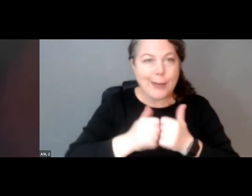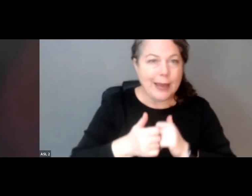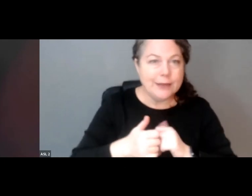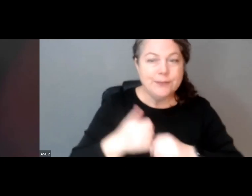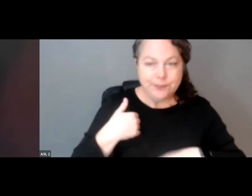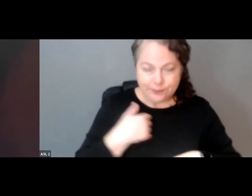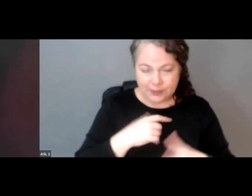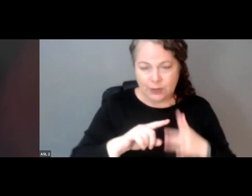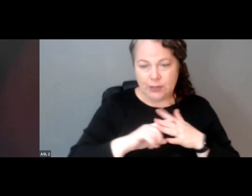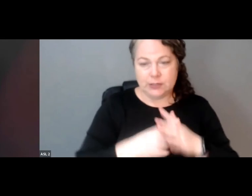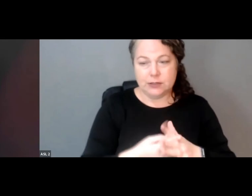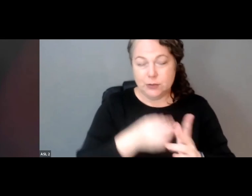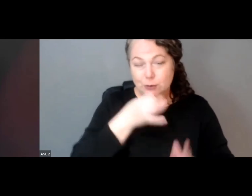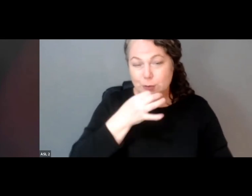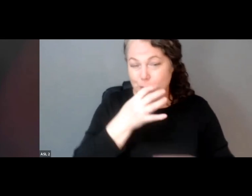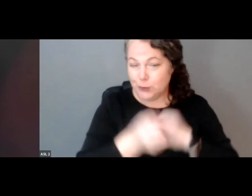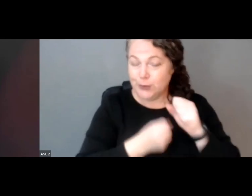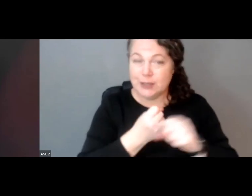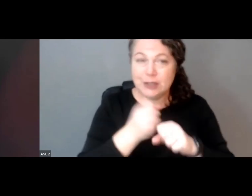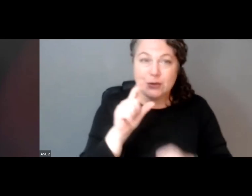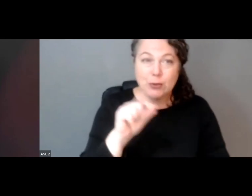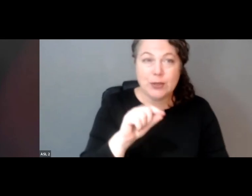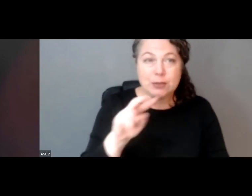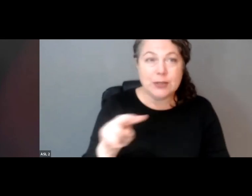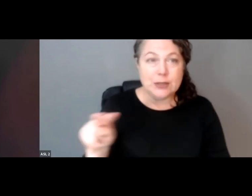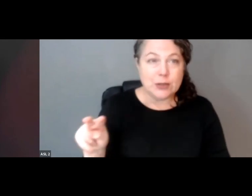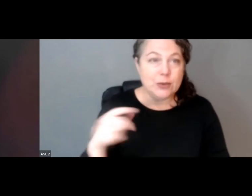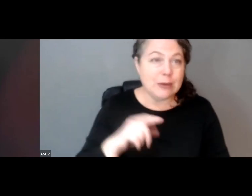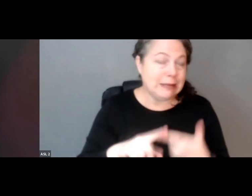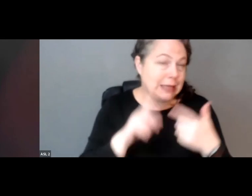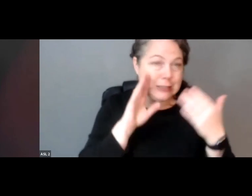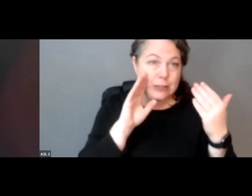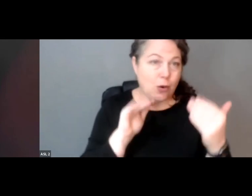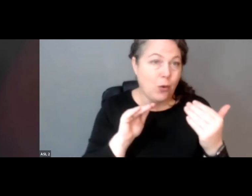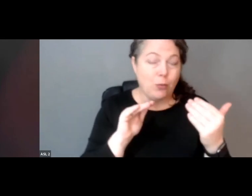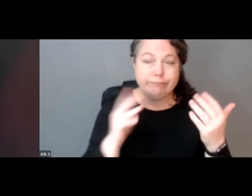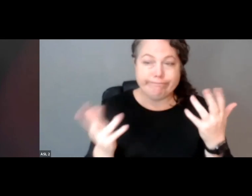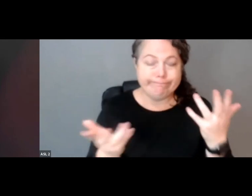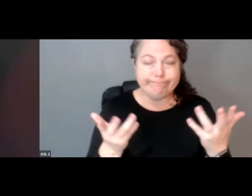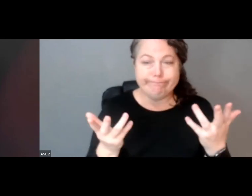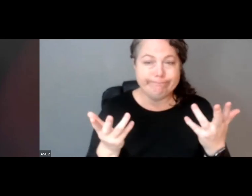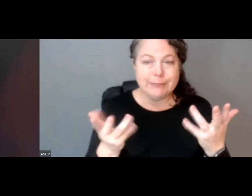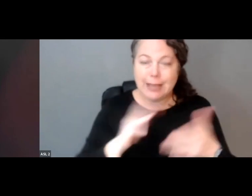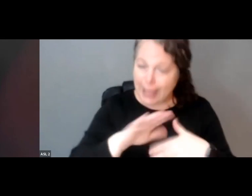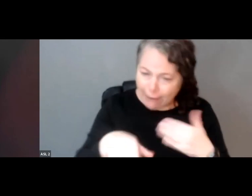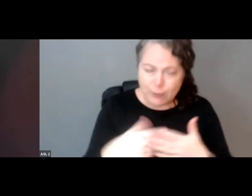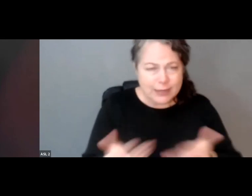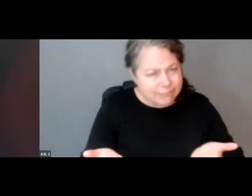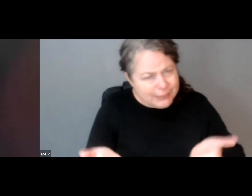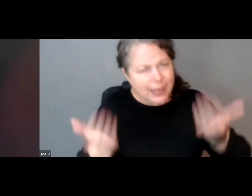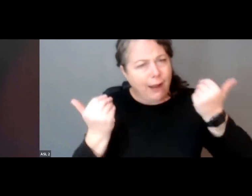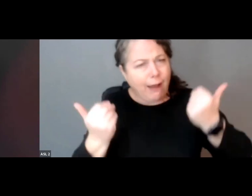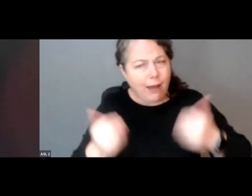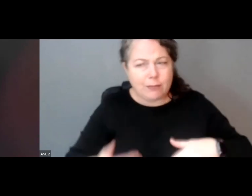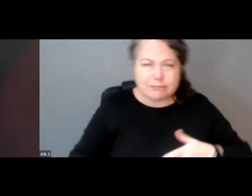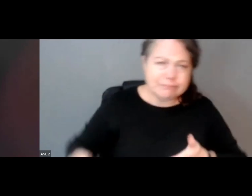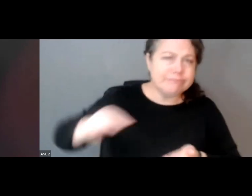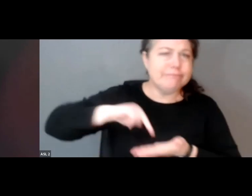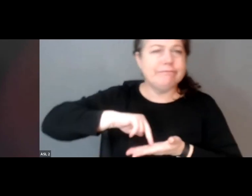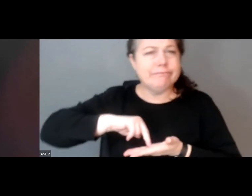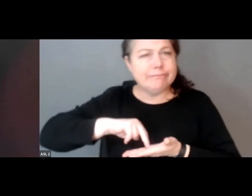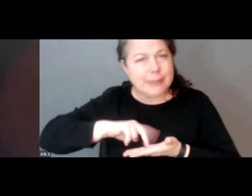2022. And I hope that everyone can get up and get moving. A little bit of